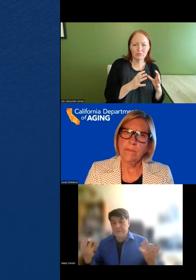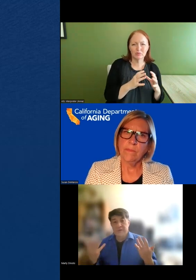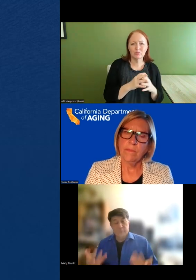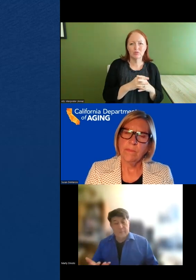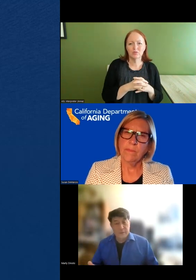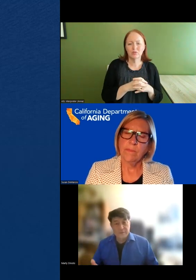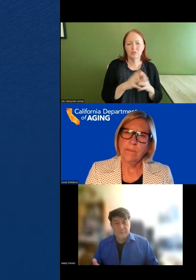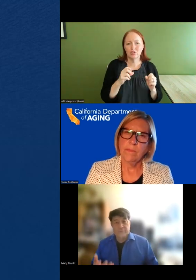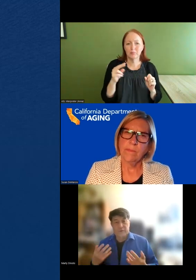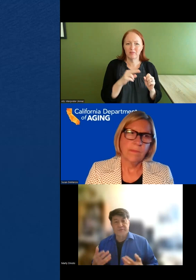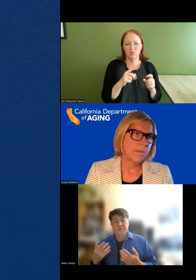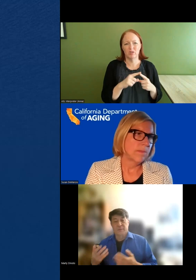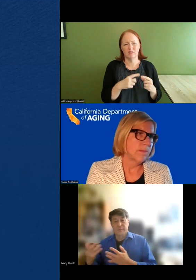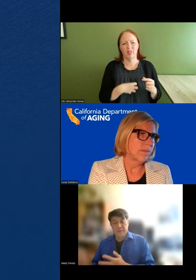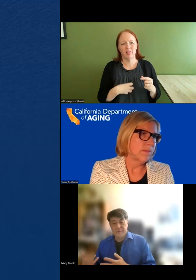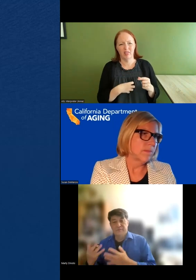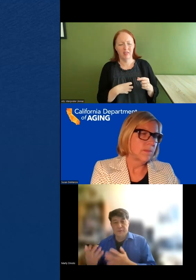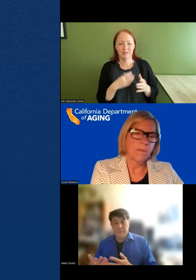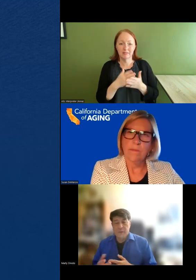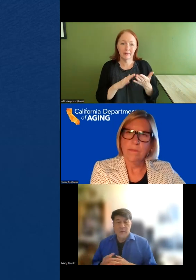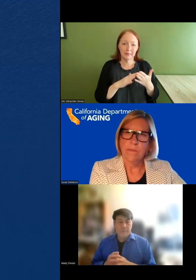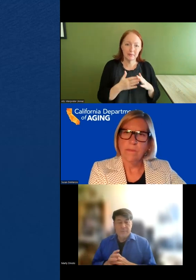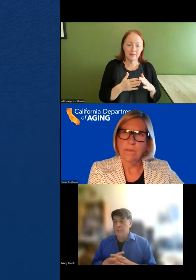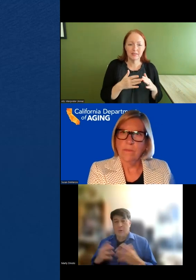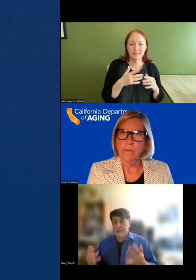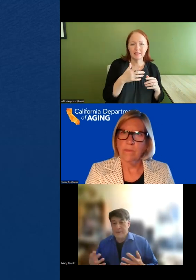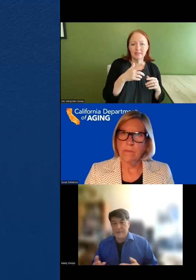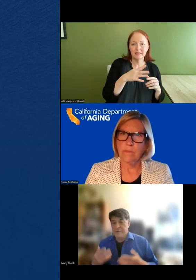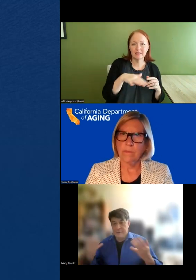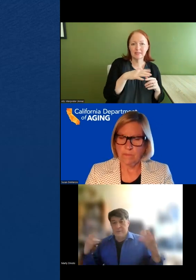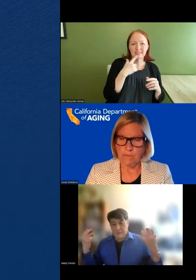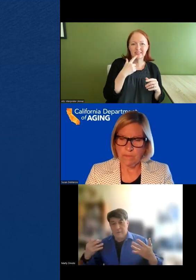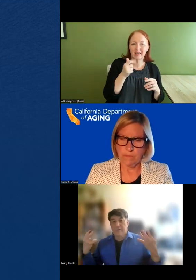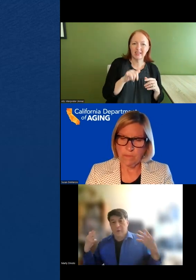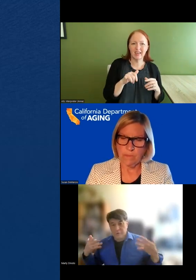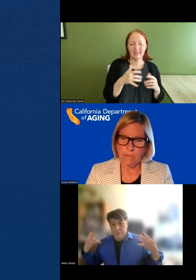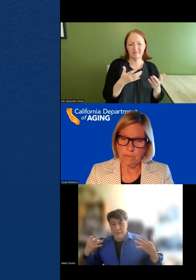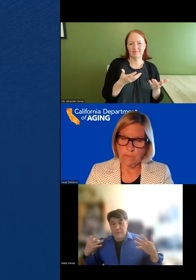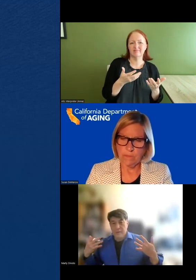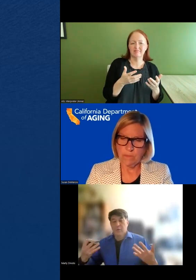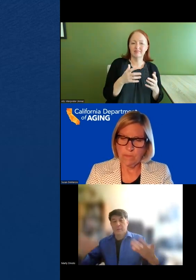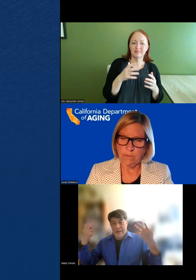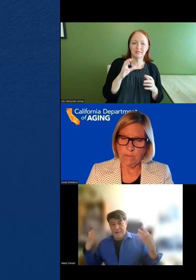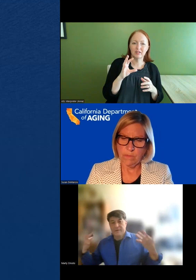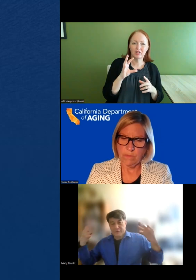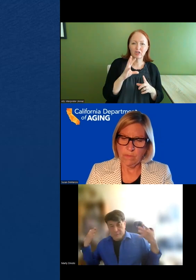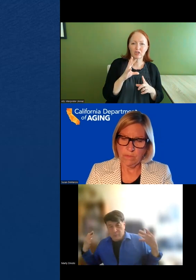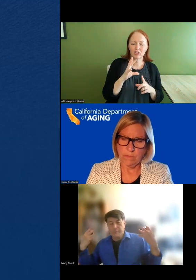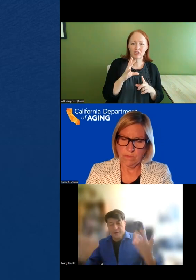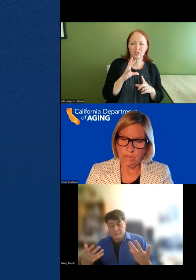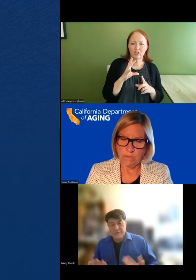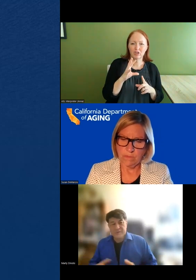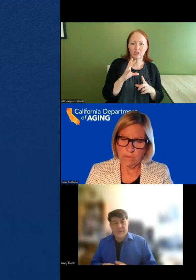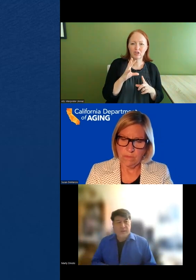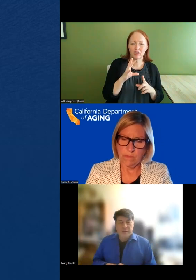could be viewed as reprehensible. For instance, some communities view people who are gay, they're culturally going back, to their